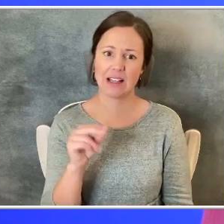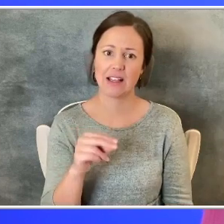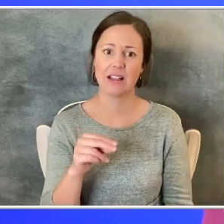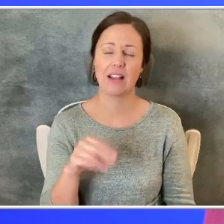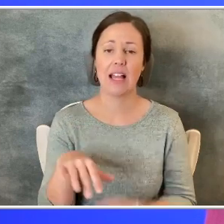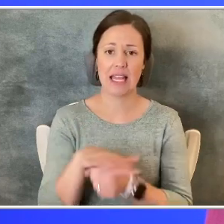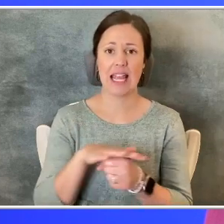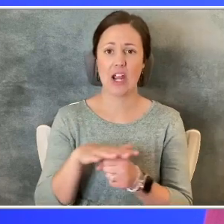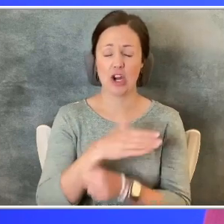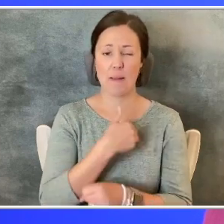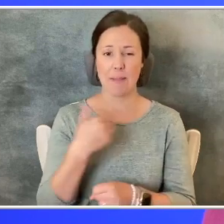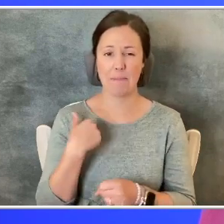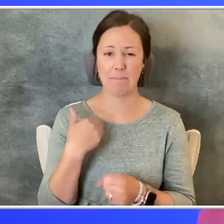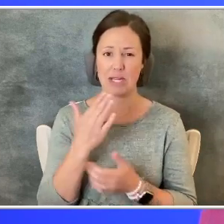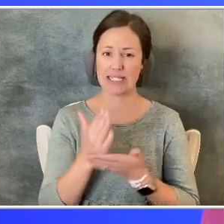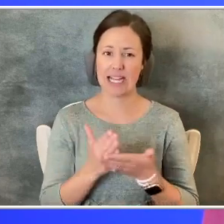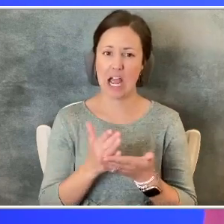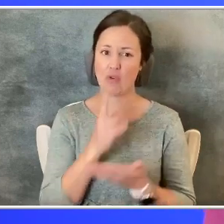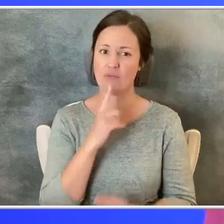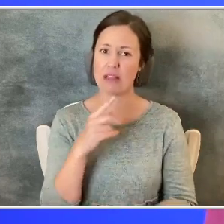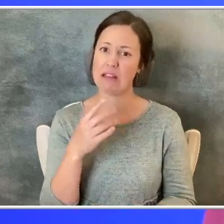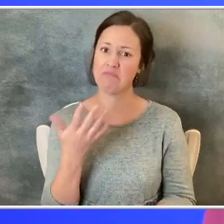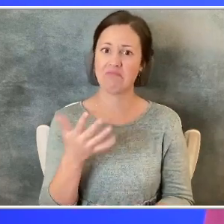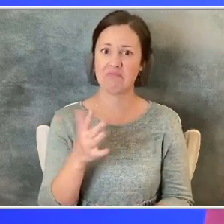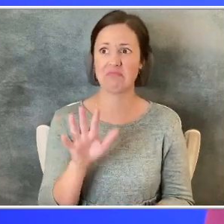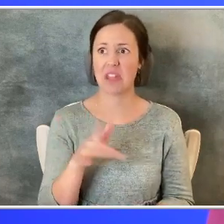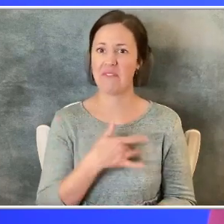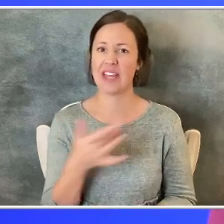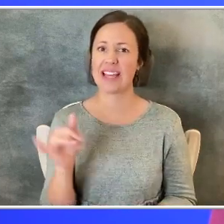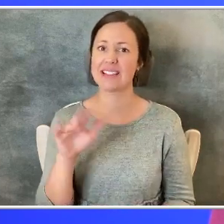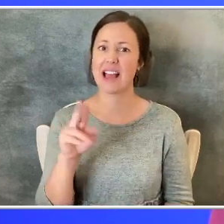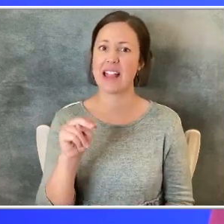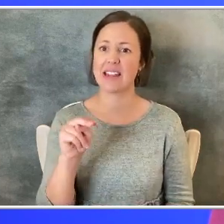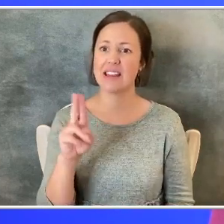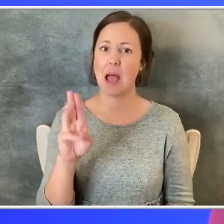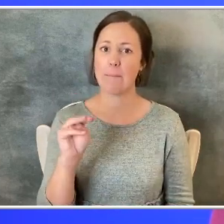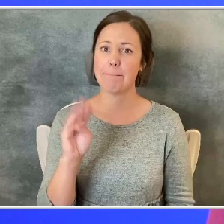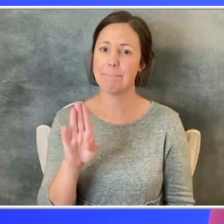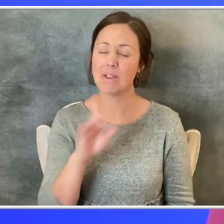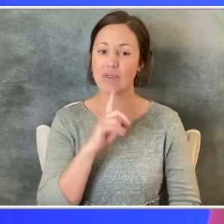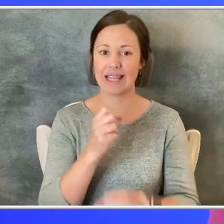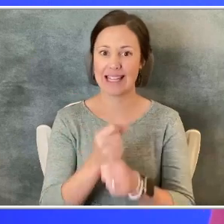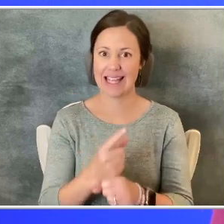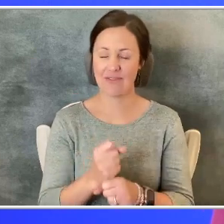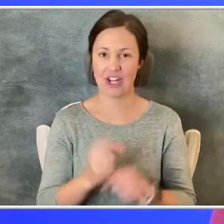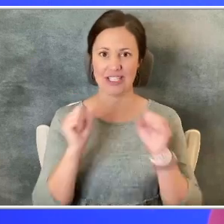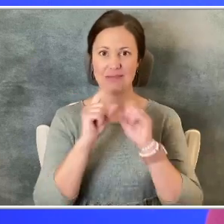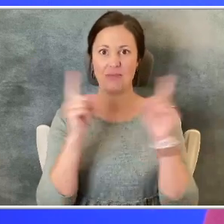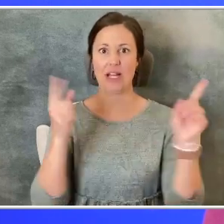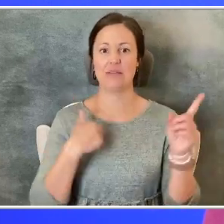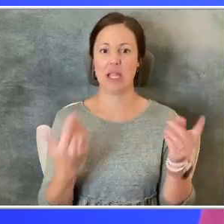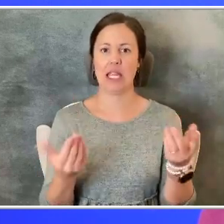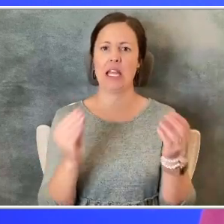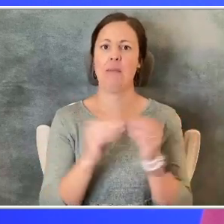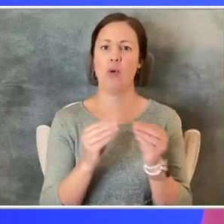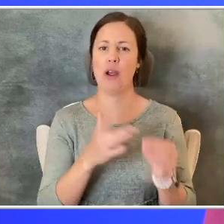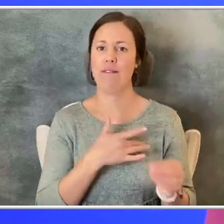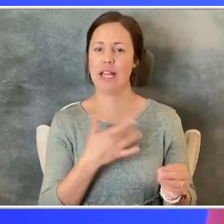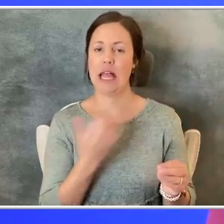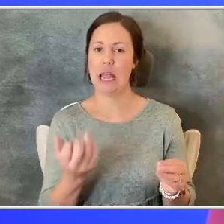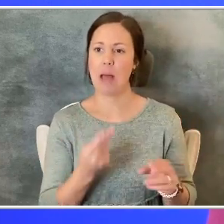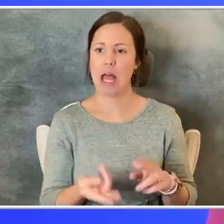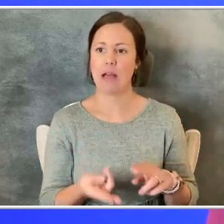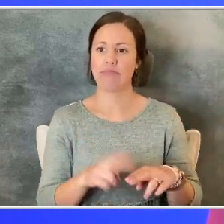are pretty numb. Each year that goes by, it surprises me how much more feeling I do get back, but